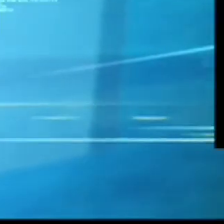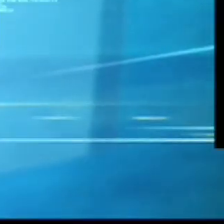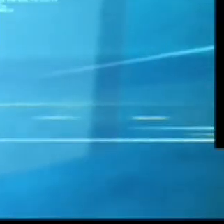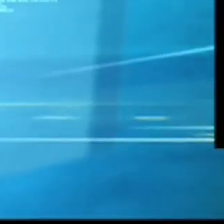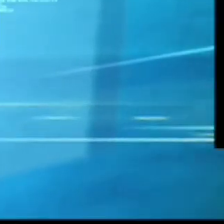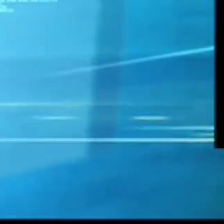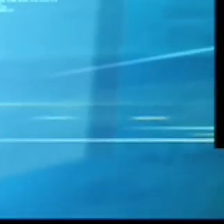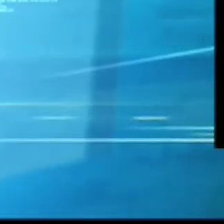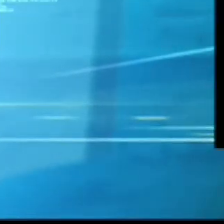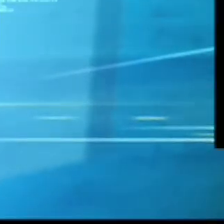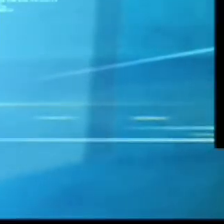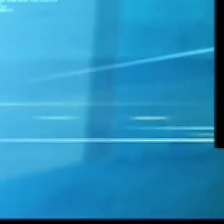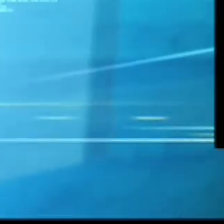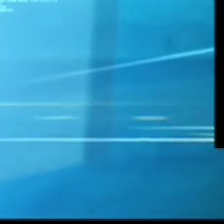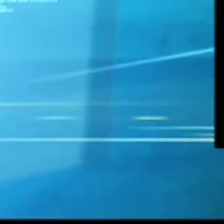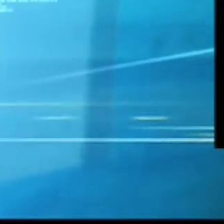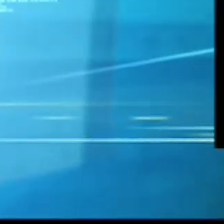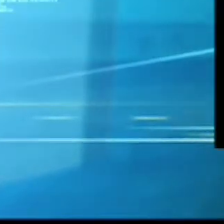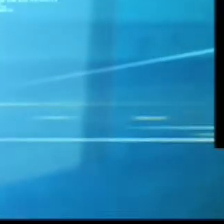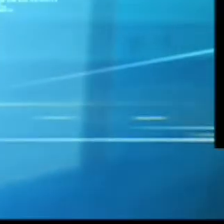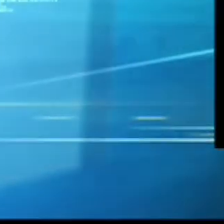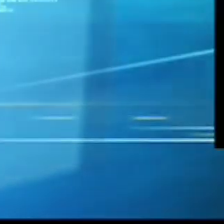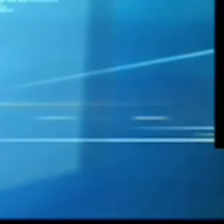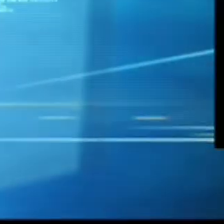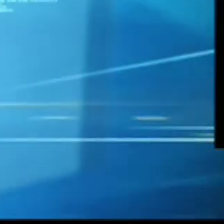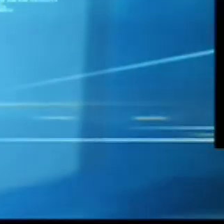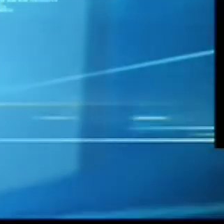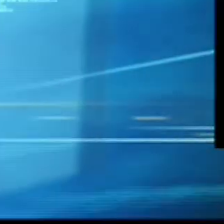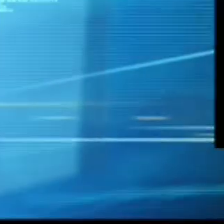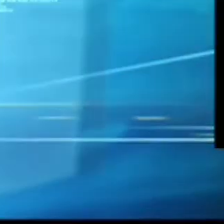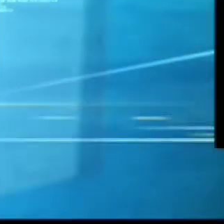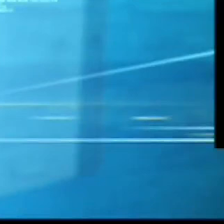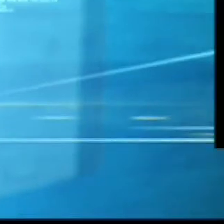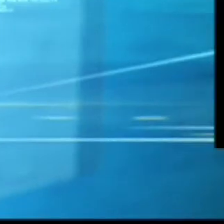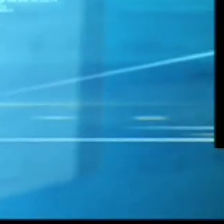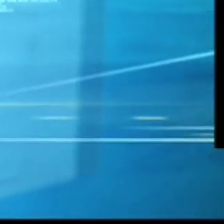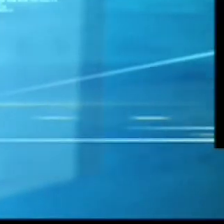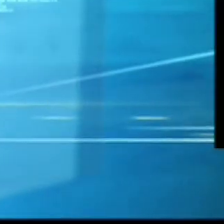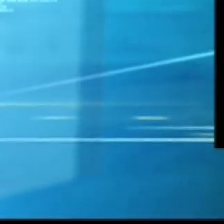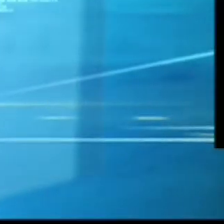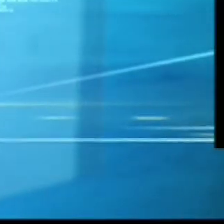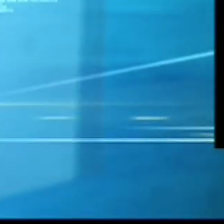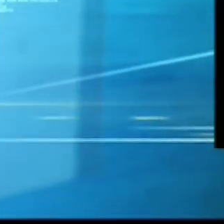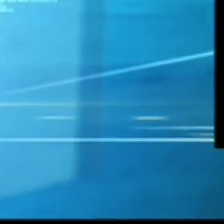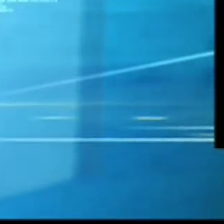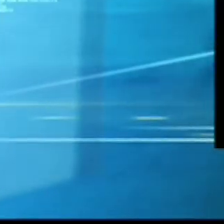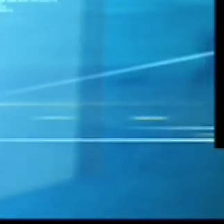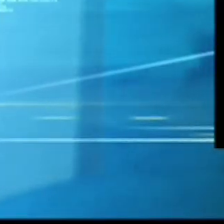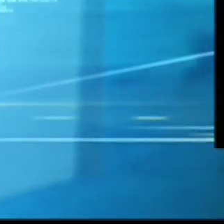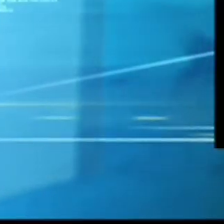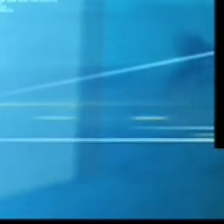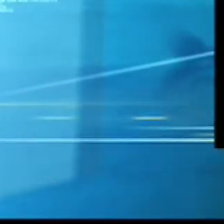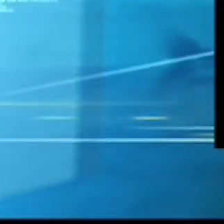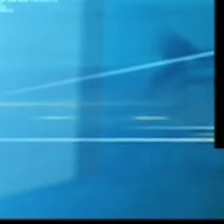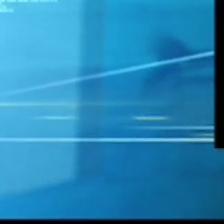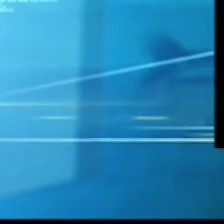This portion of the news is brought to you by Shell Helix Ultra. Performance you can see.